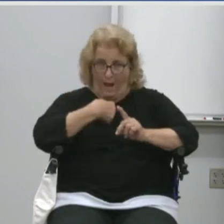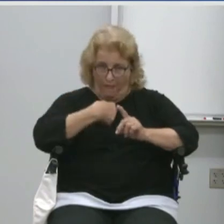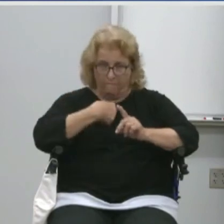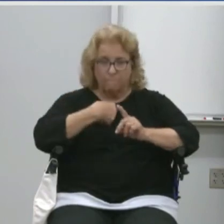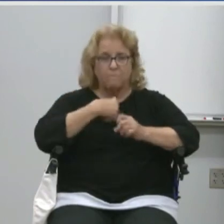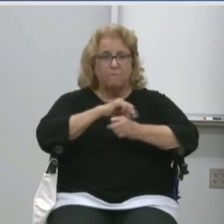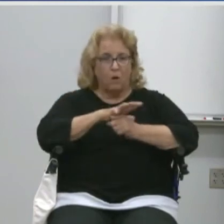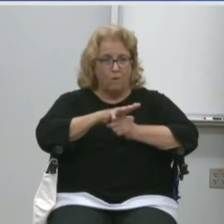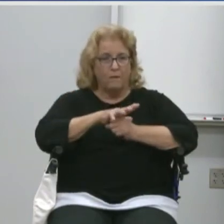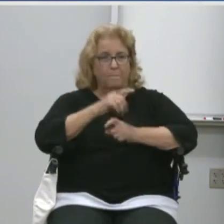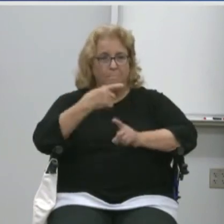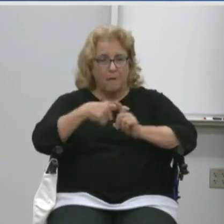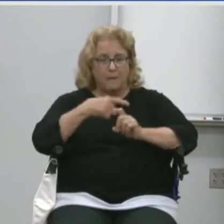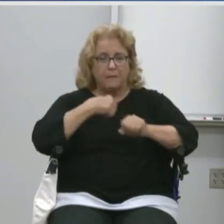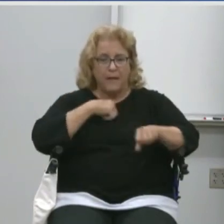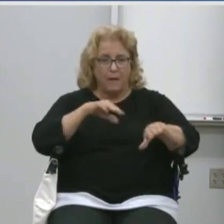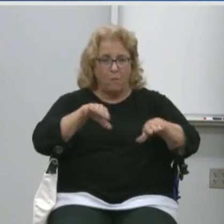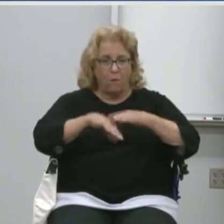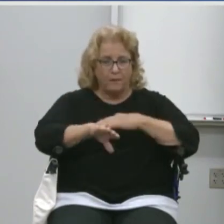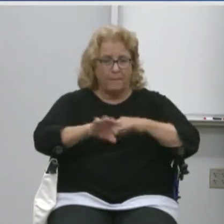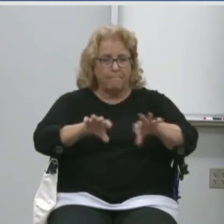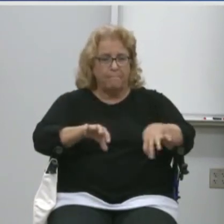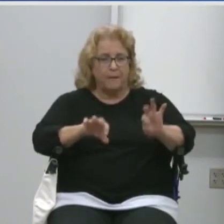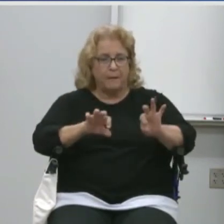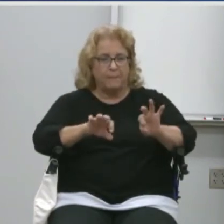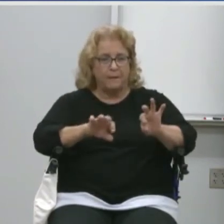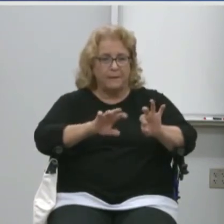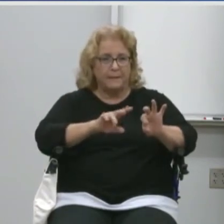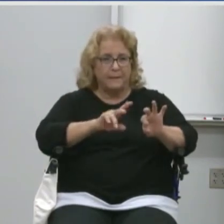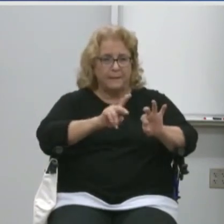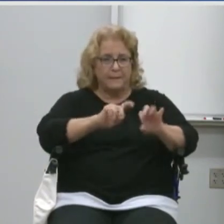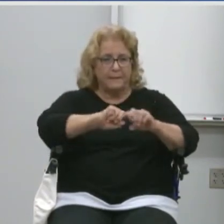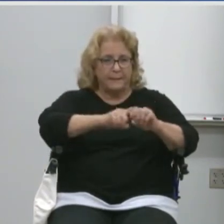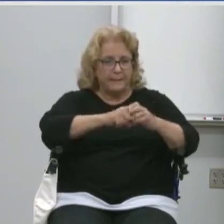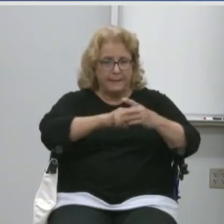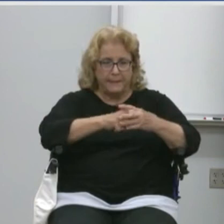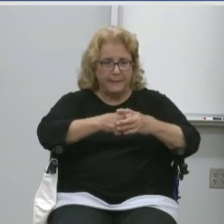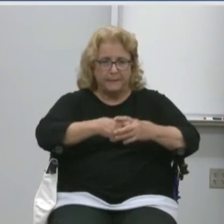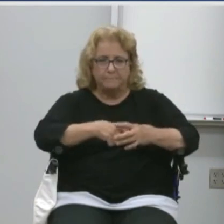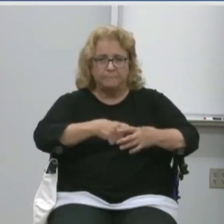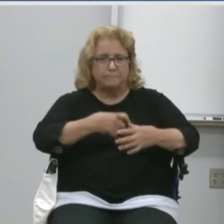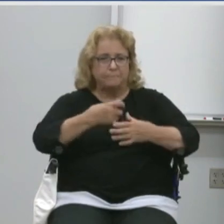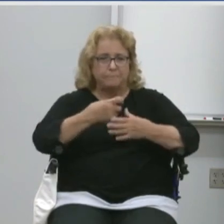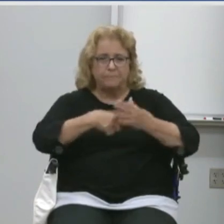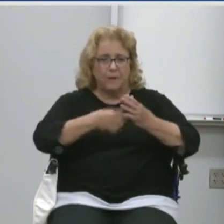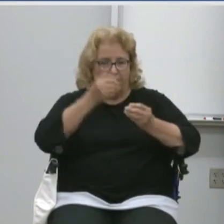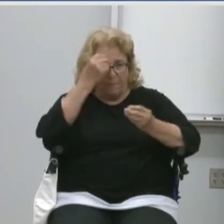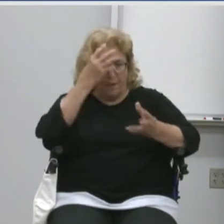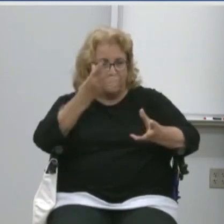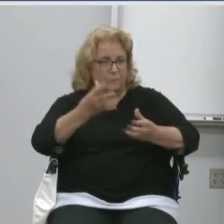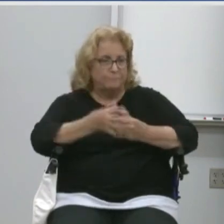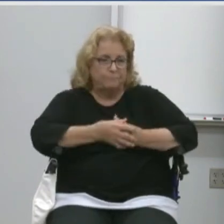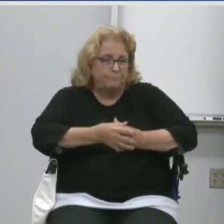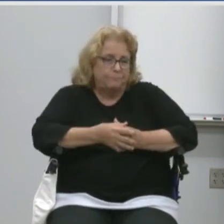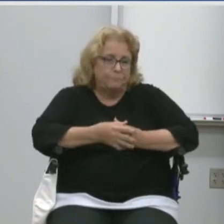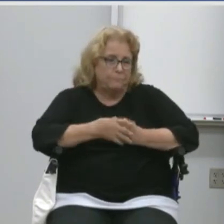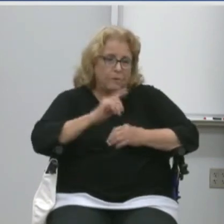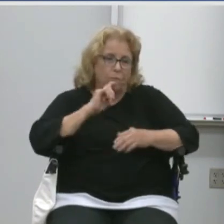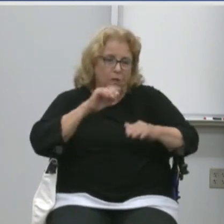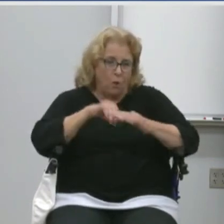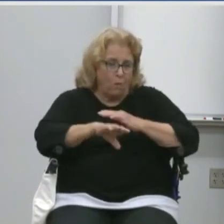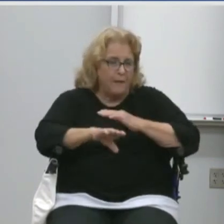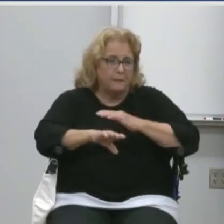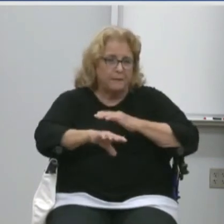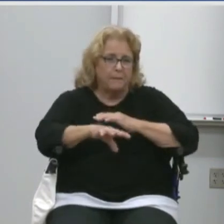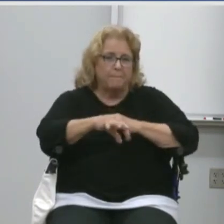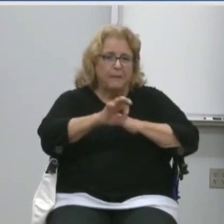positive. They literally can walk in, pick up a key, handle any billing or charging information, and literally go in and